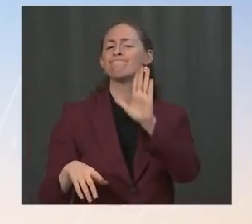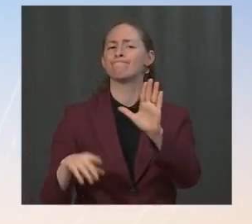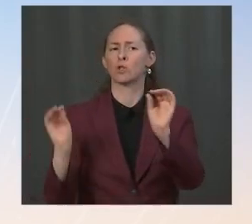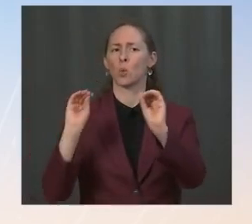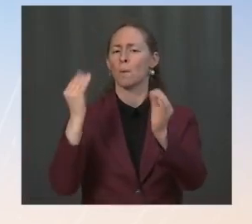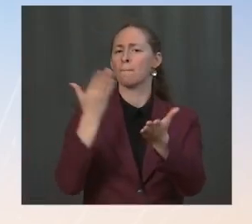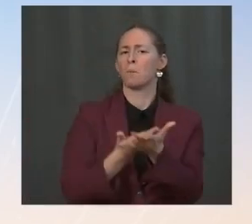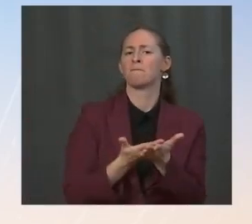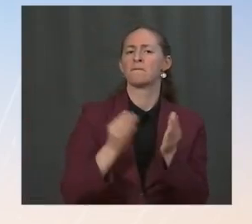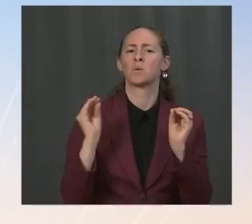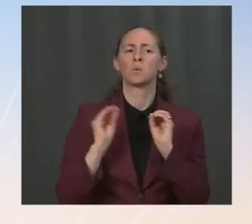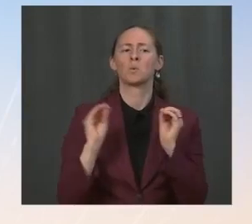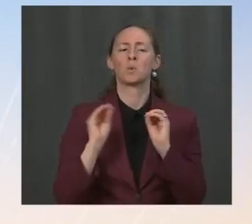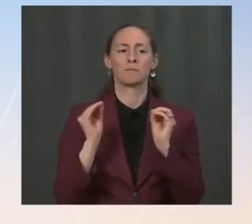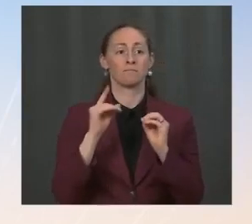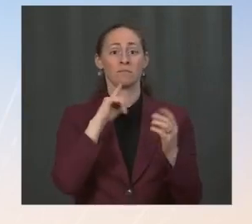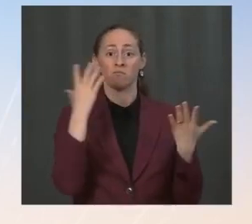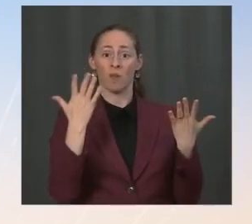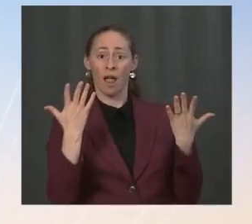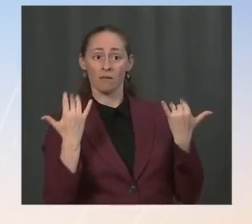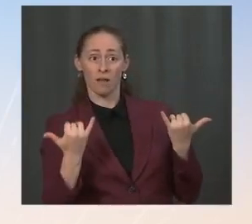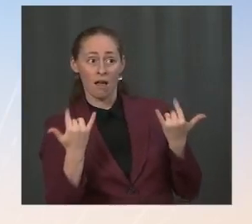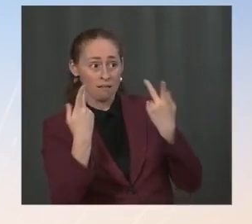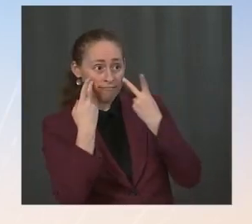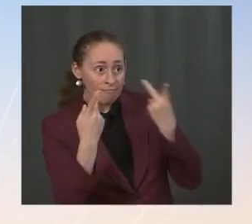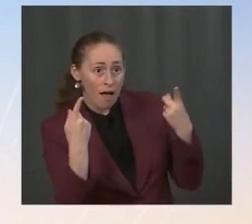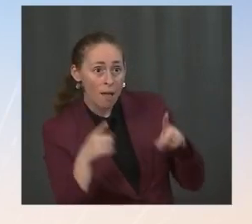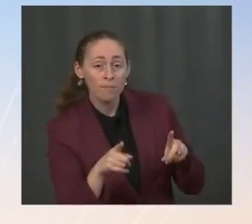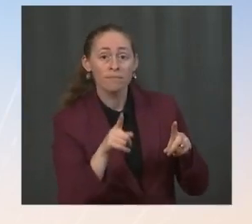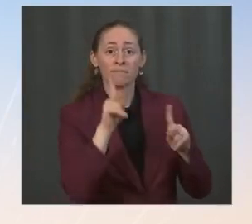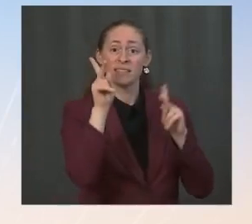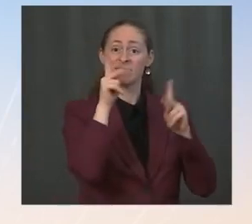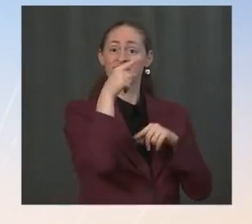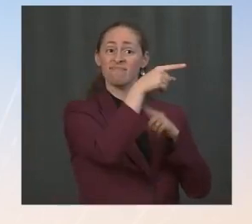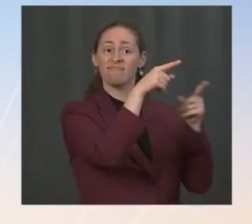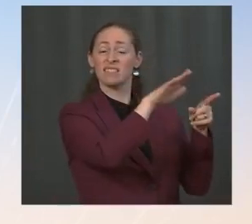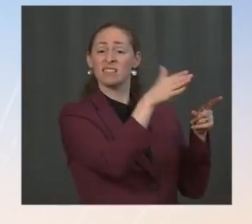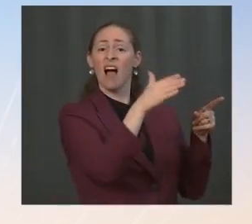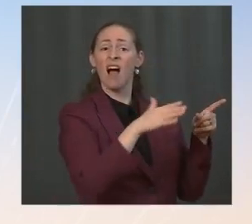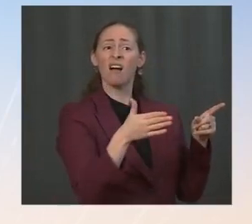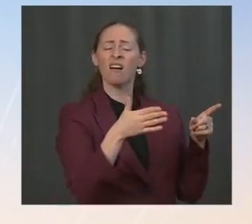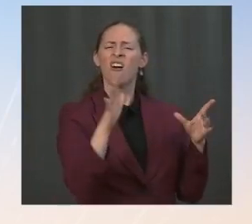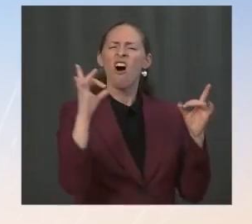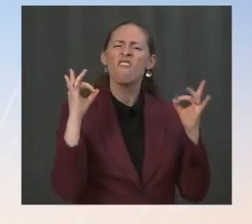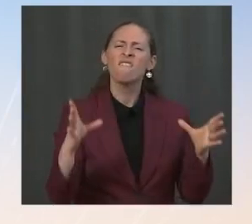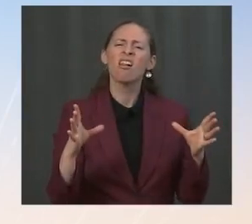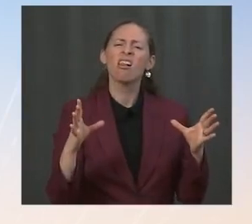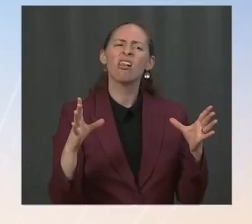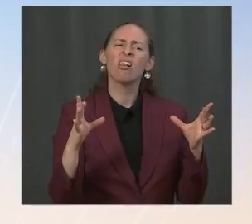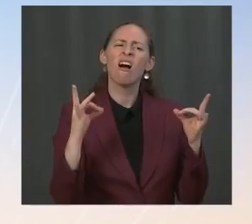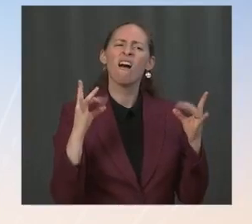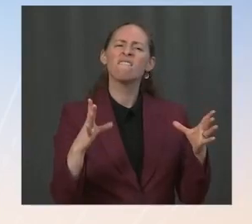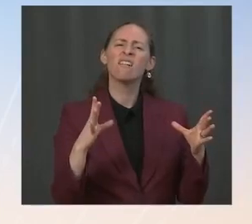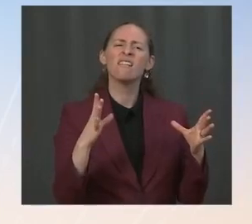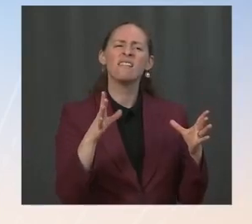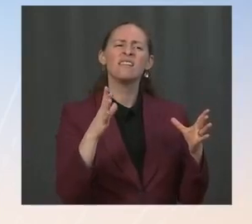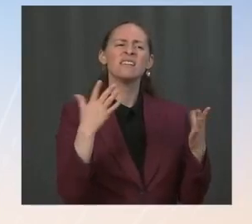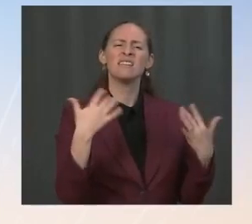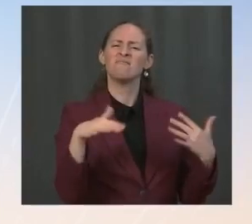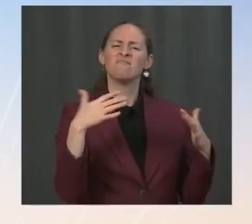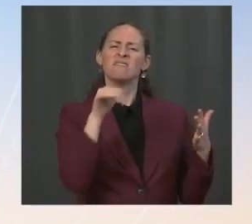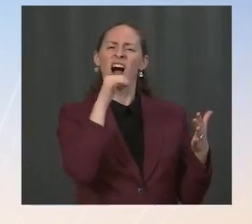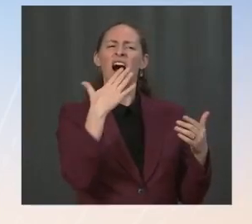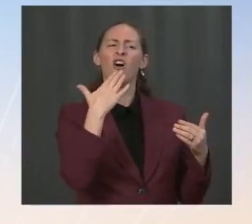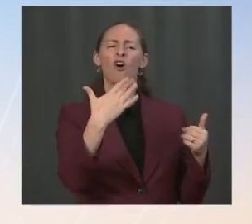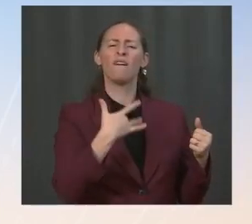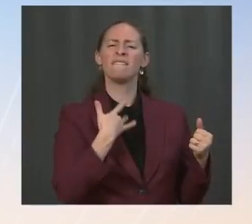of lives of U.S. service members, of Afghans, is a tragedy, is horrific, is one of the worst things, if not the worst thing we have experienced